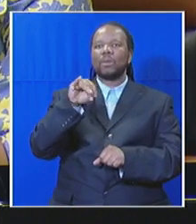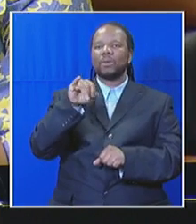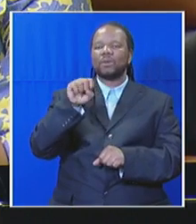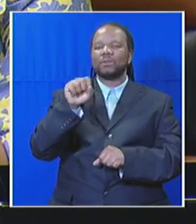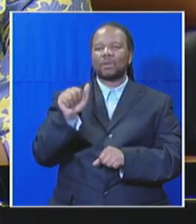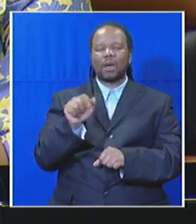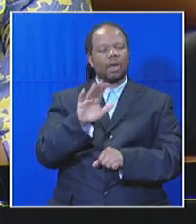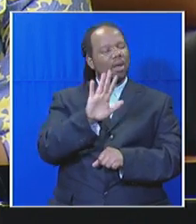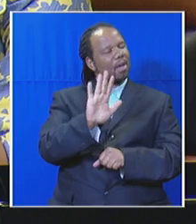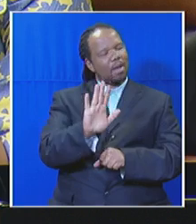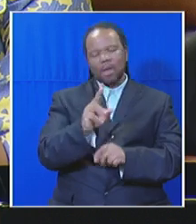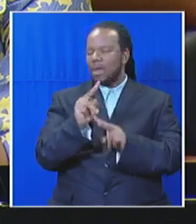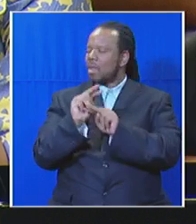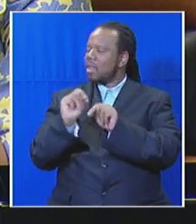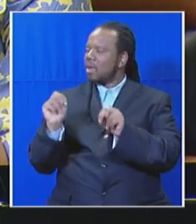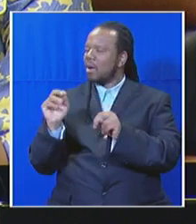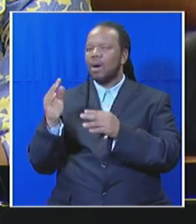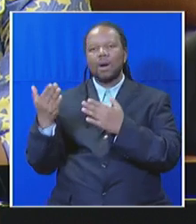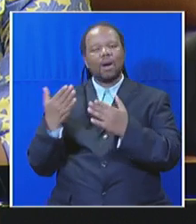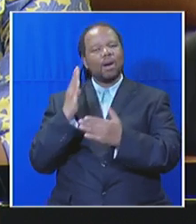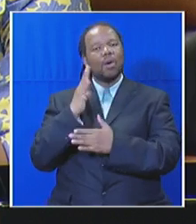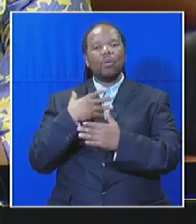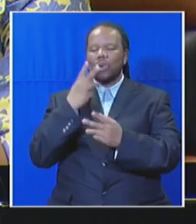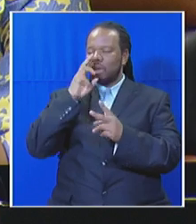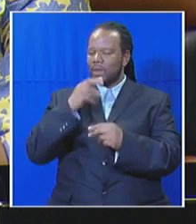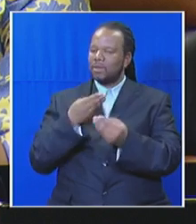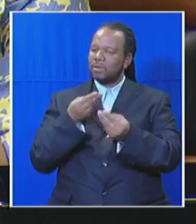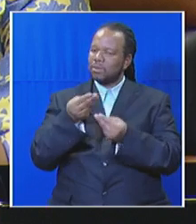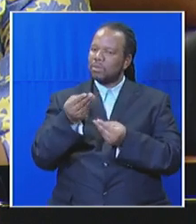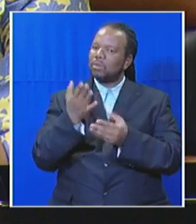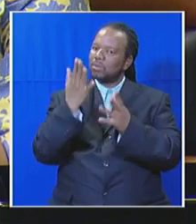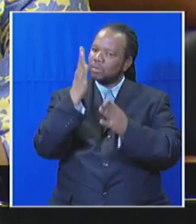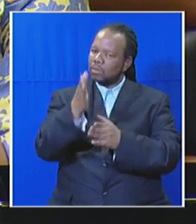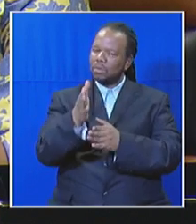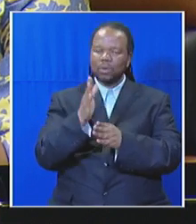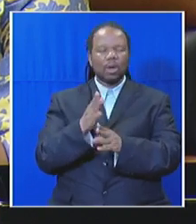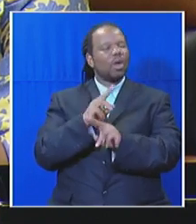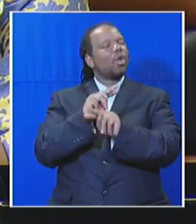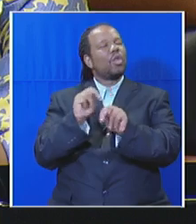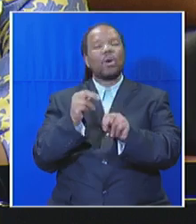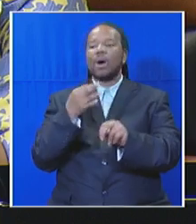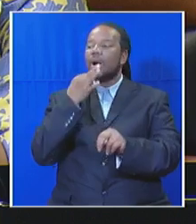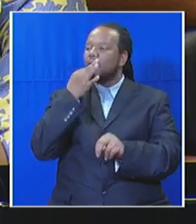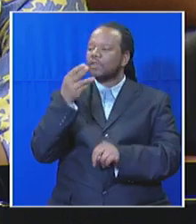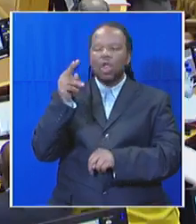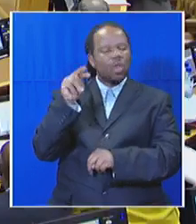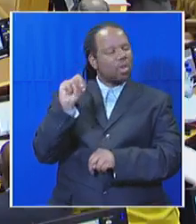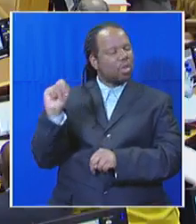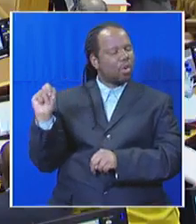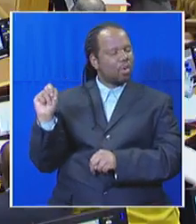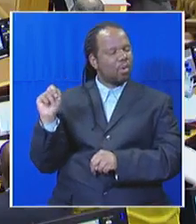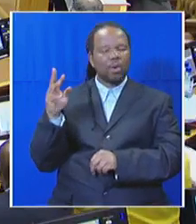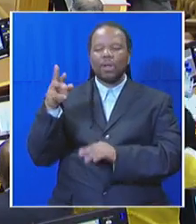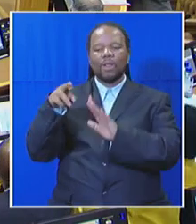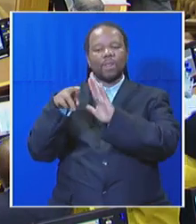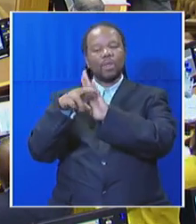to address you in a point of order. It I am arises saying out of the the answer rules is no. of Parliament. The rule allows us to